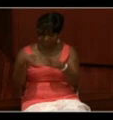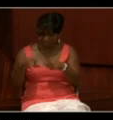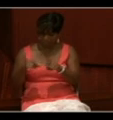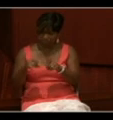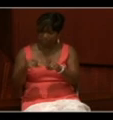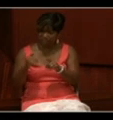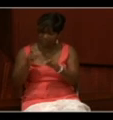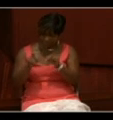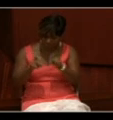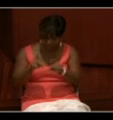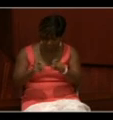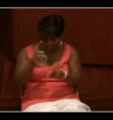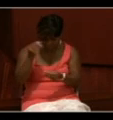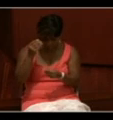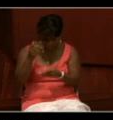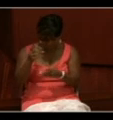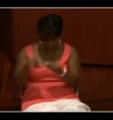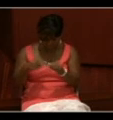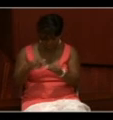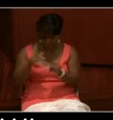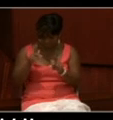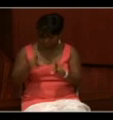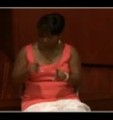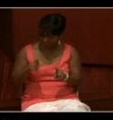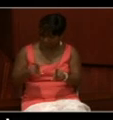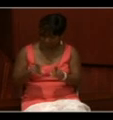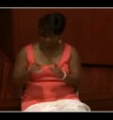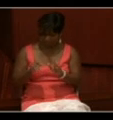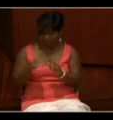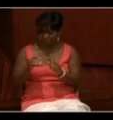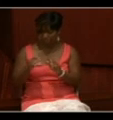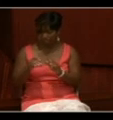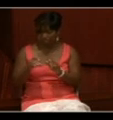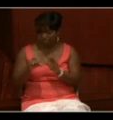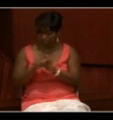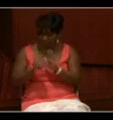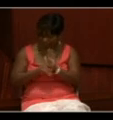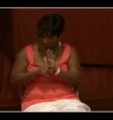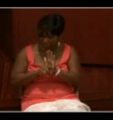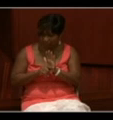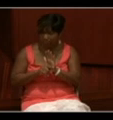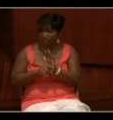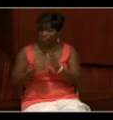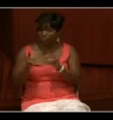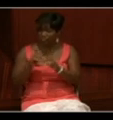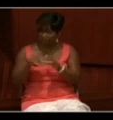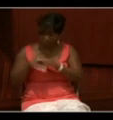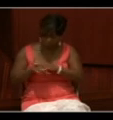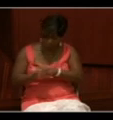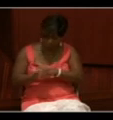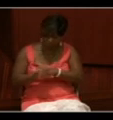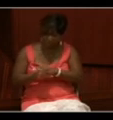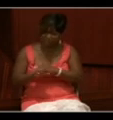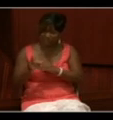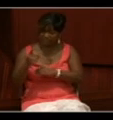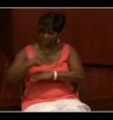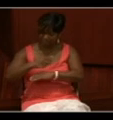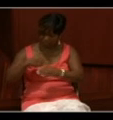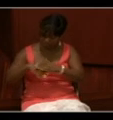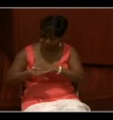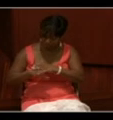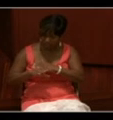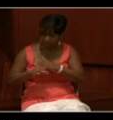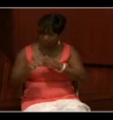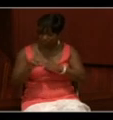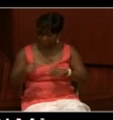interrogations, information about the person's ethnicity, their place of birth, oftentimes their date of birth, their current